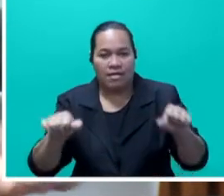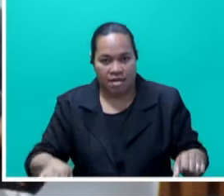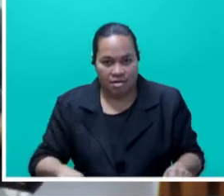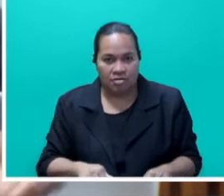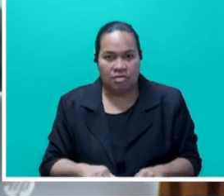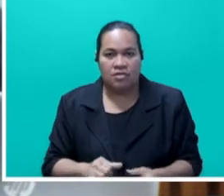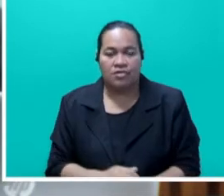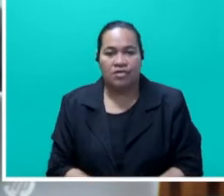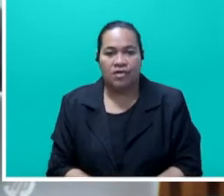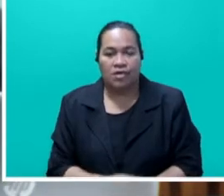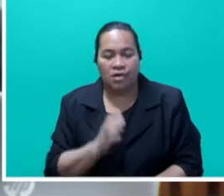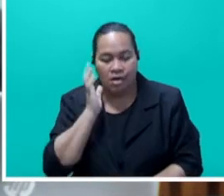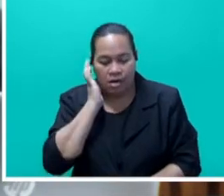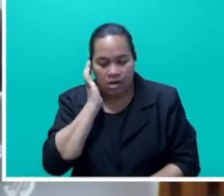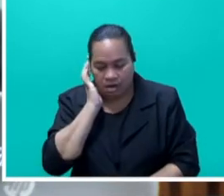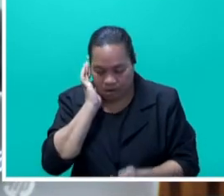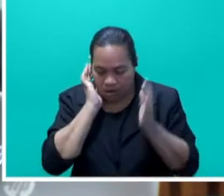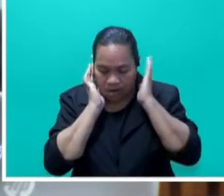Mr. Speaker, that at the end of